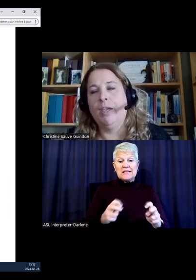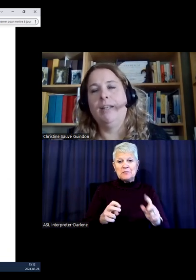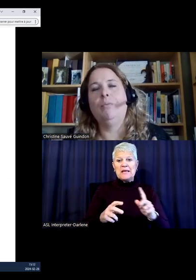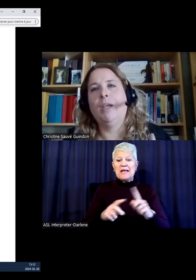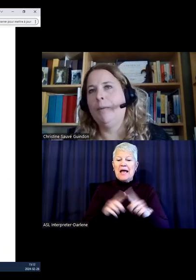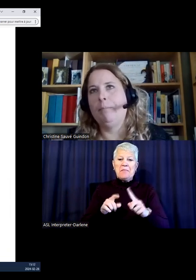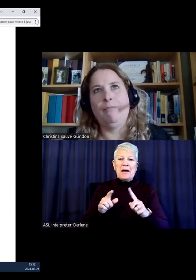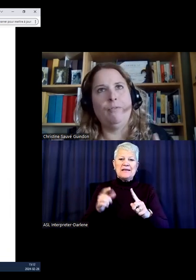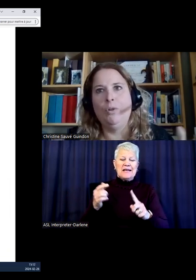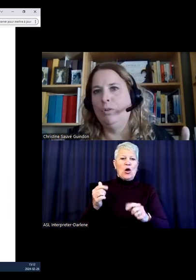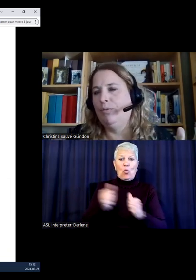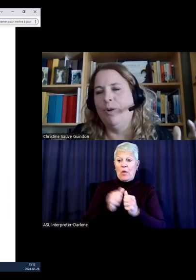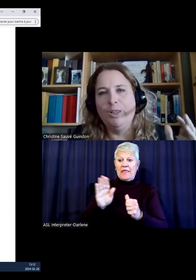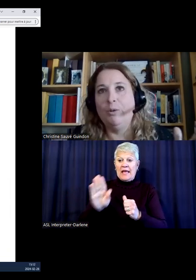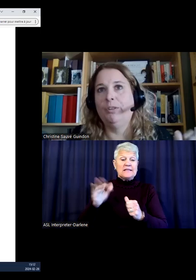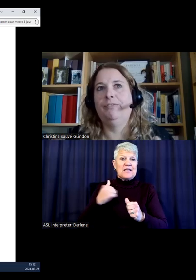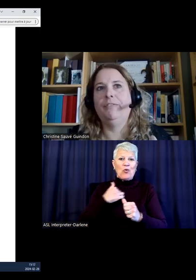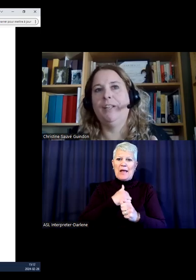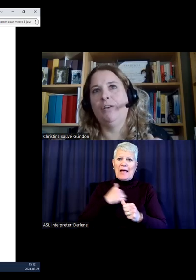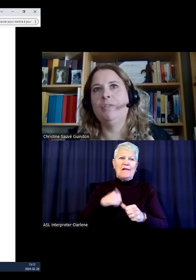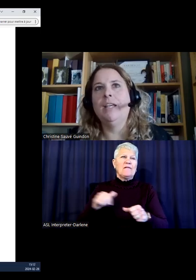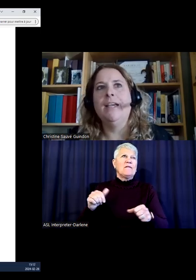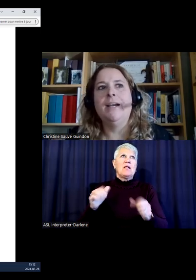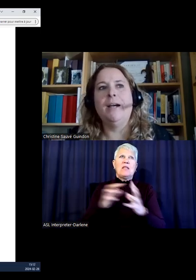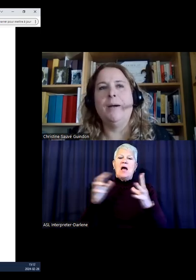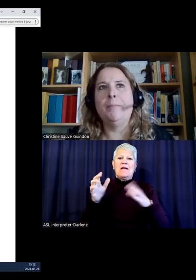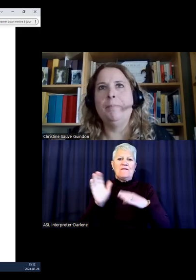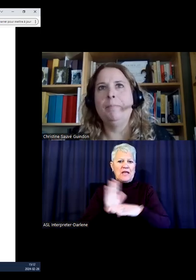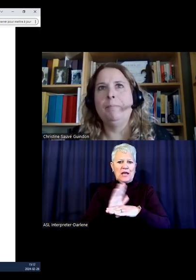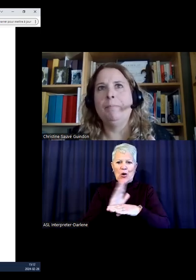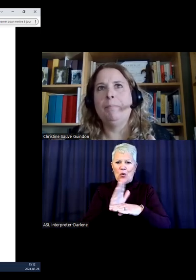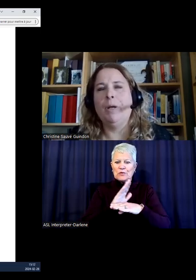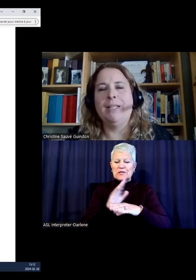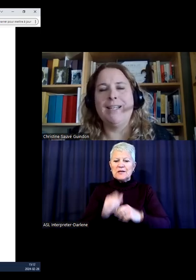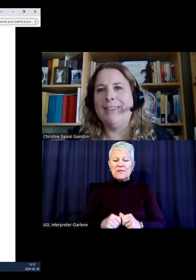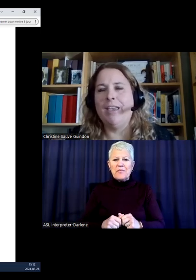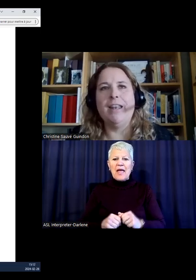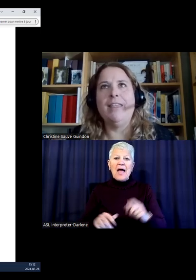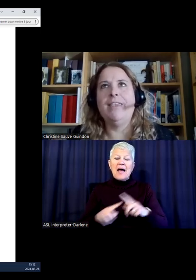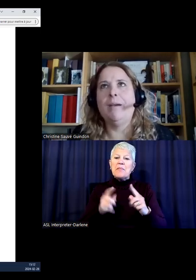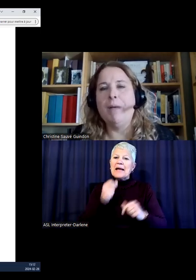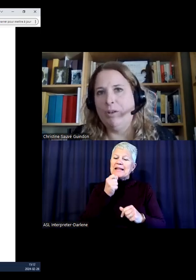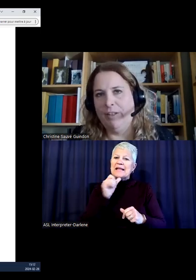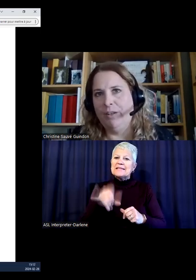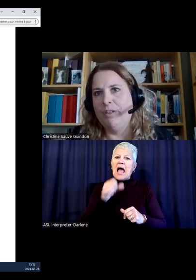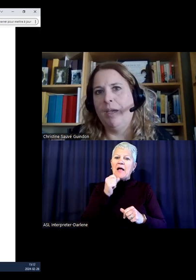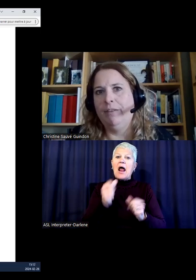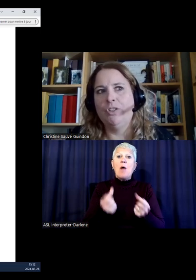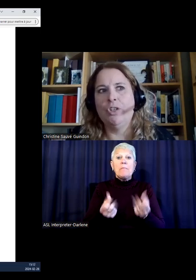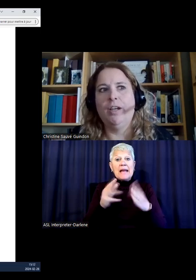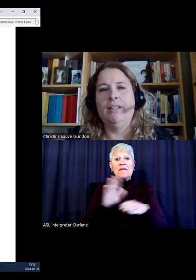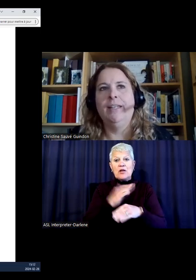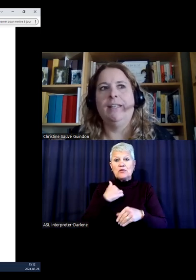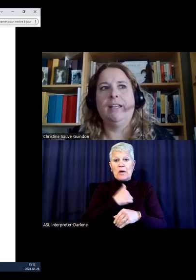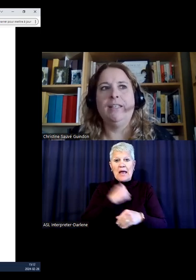kids. We had a full load of videos, but it's not the amount of videos that we had